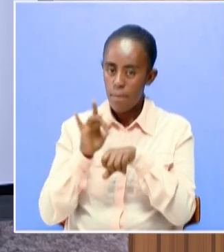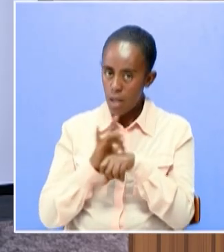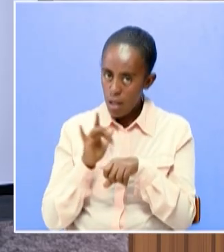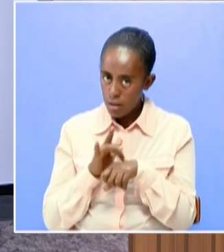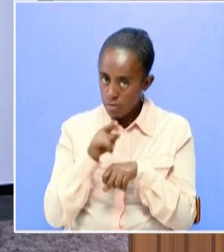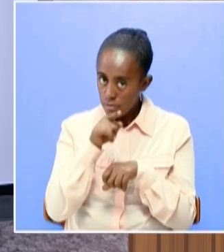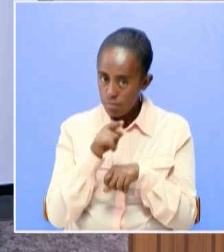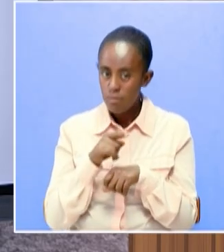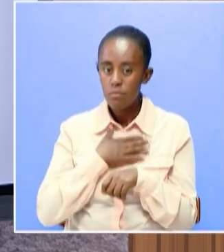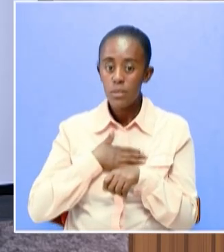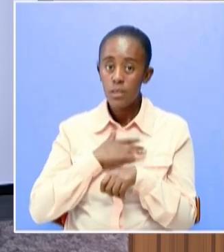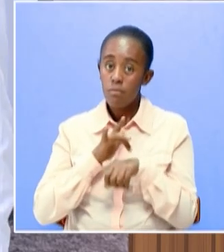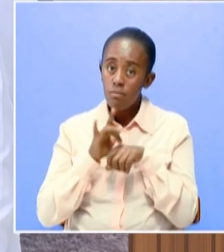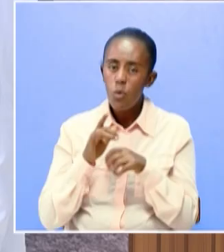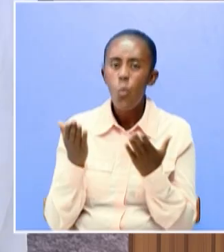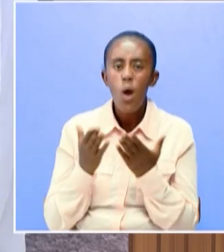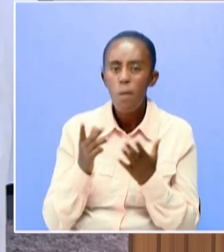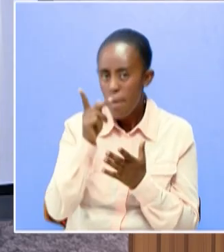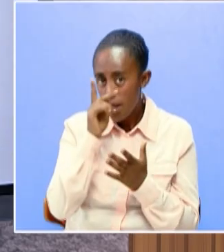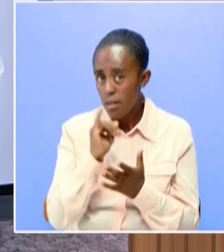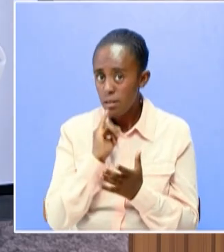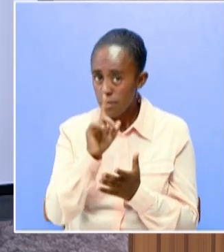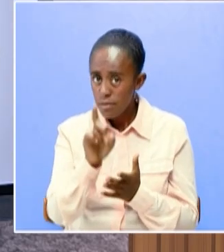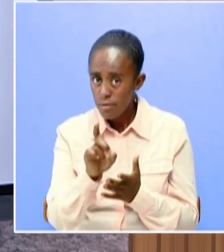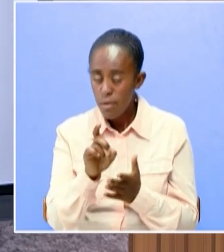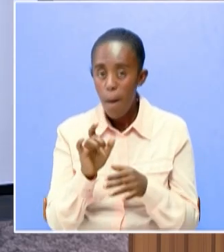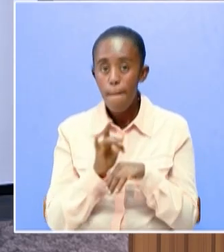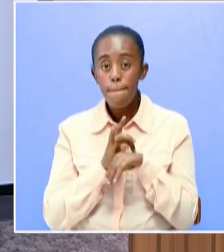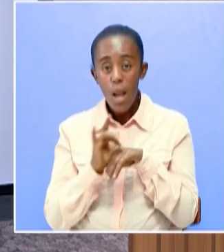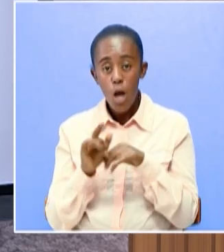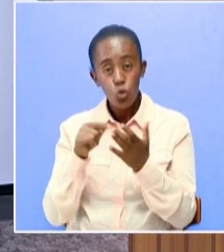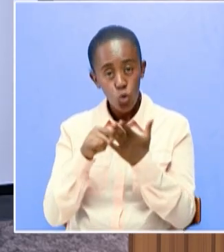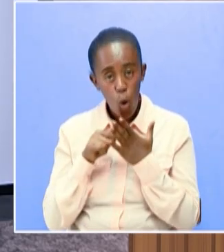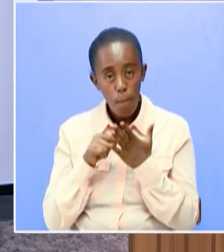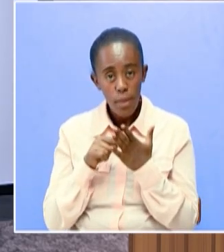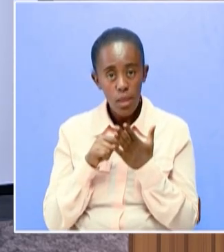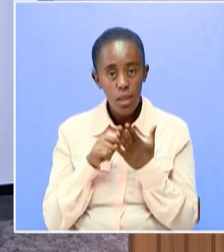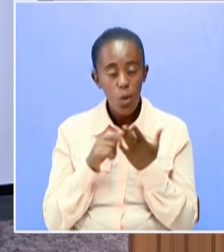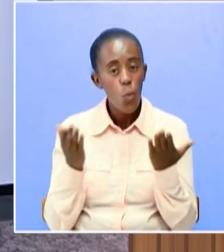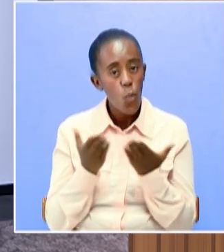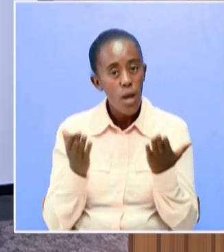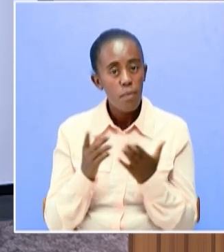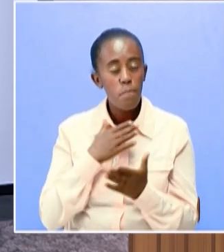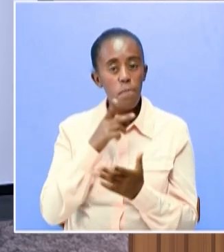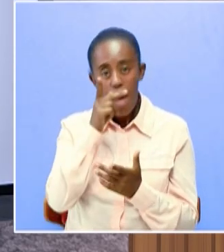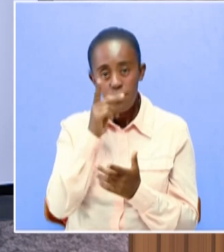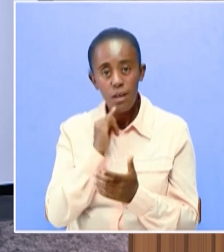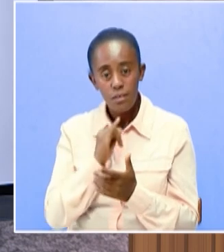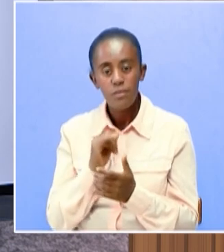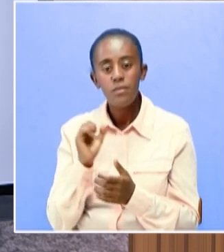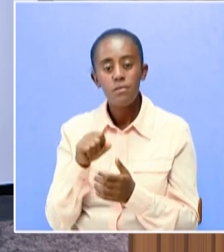me where Piazza is. Blank, you show me where Piazza is.